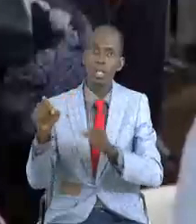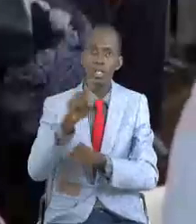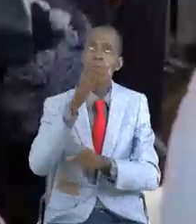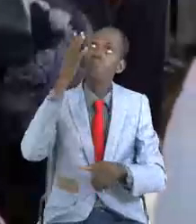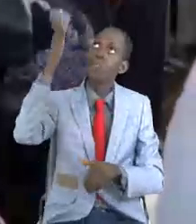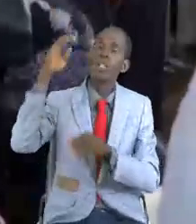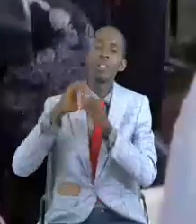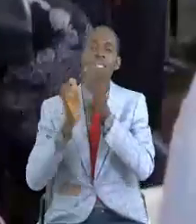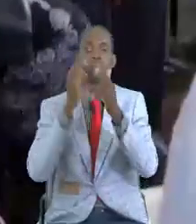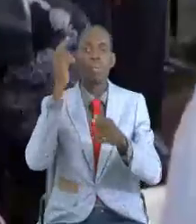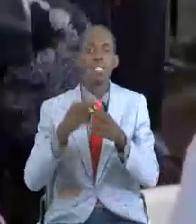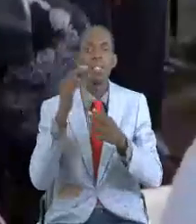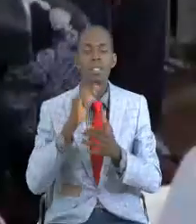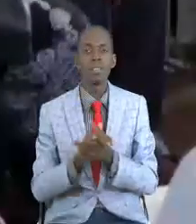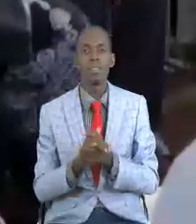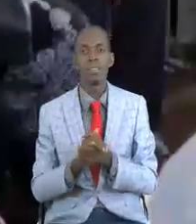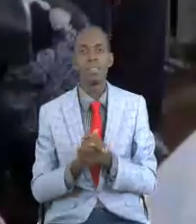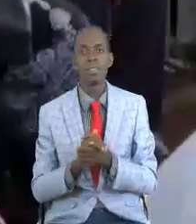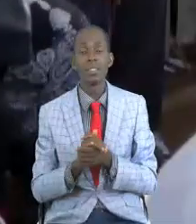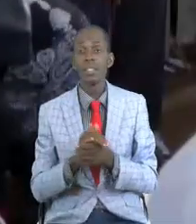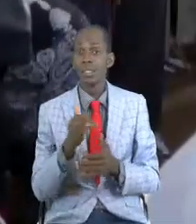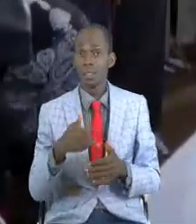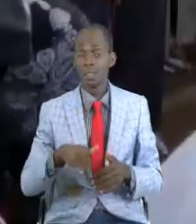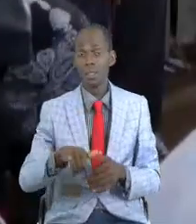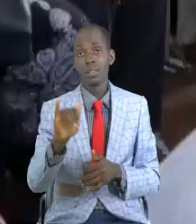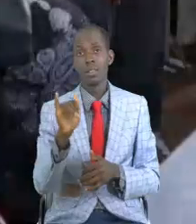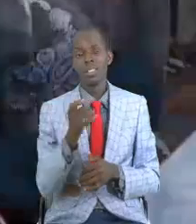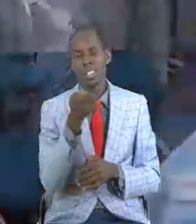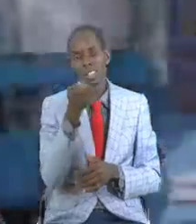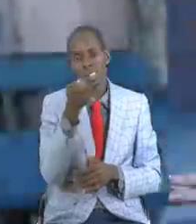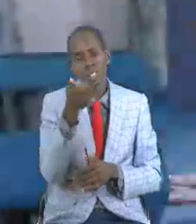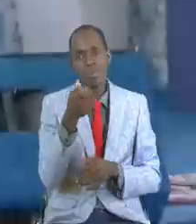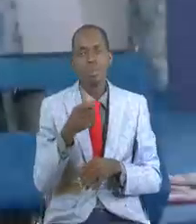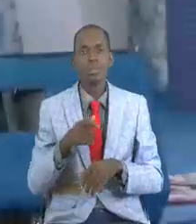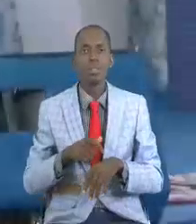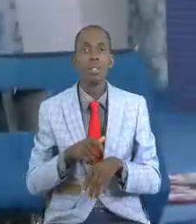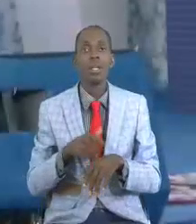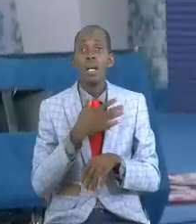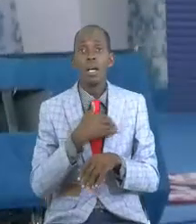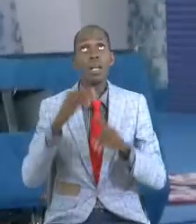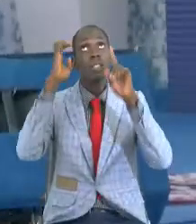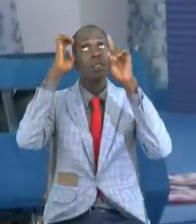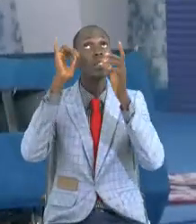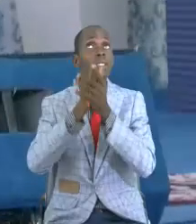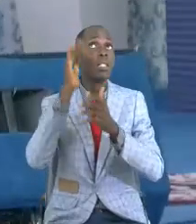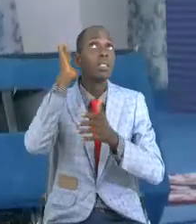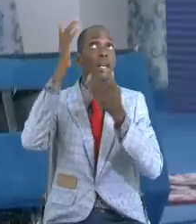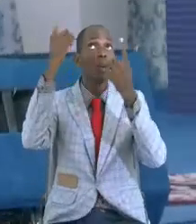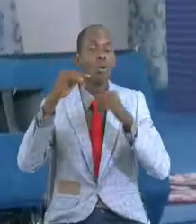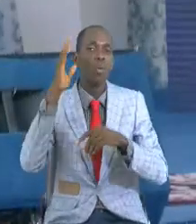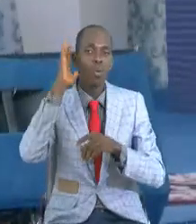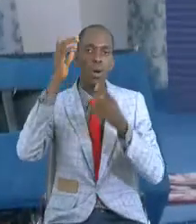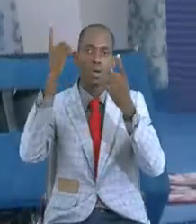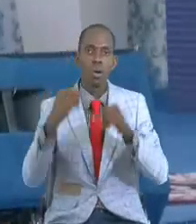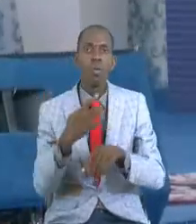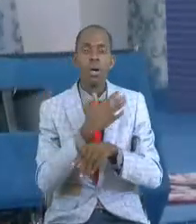name yet a little while and he that shall come will come and will